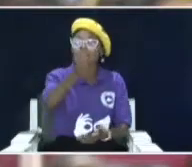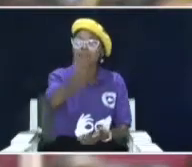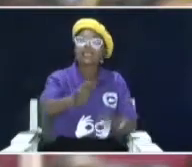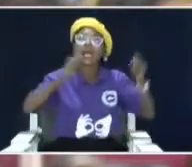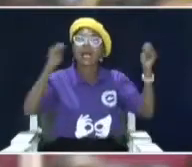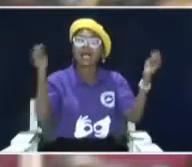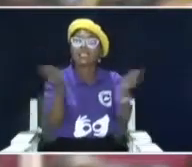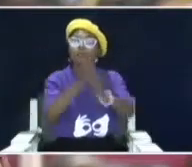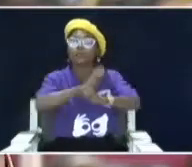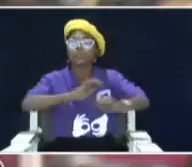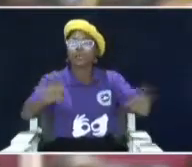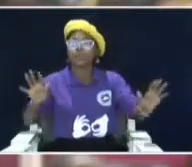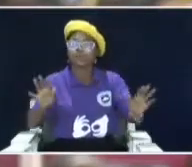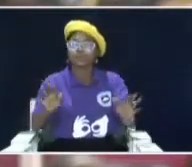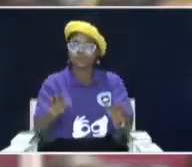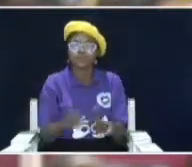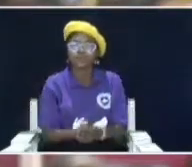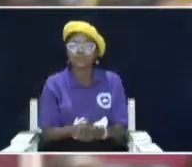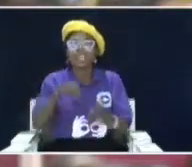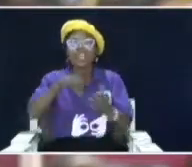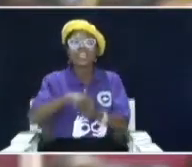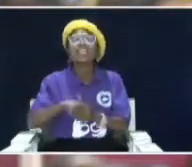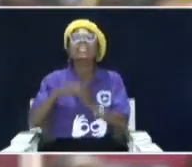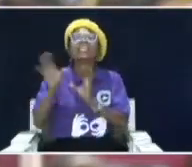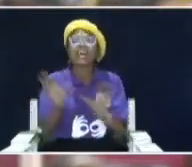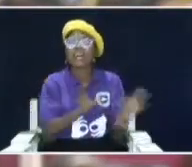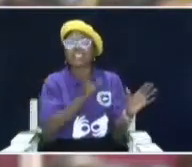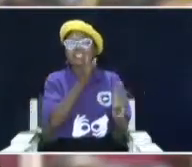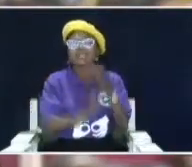Hallelujah. In